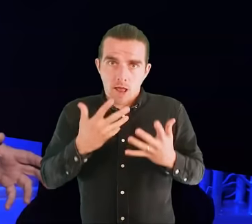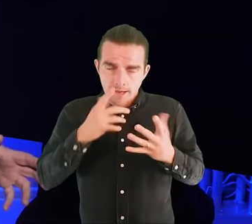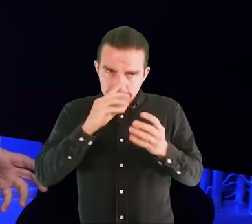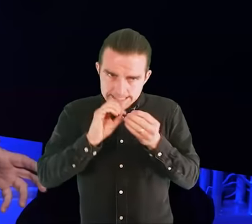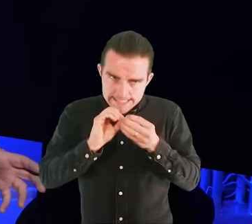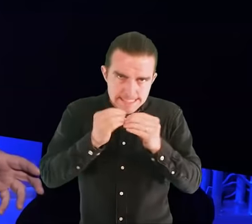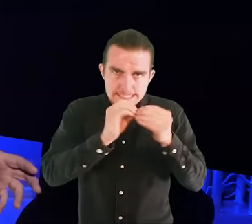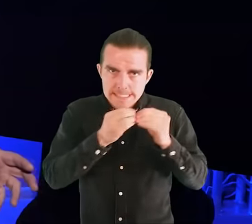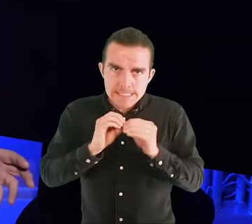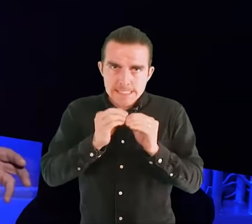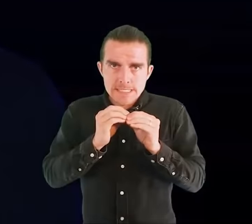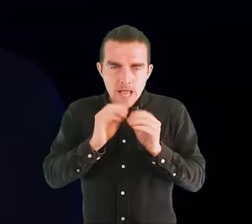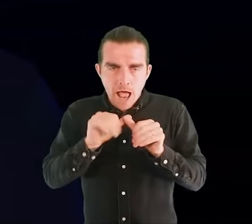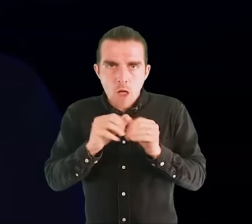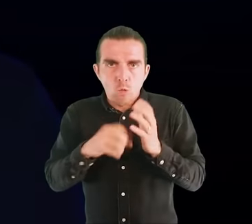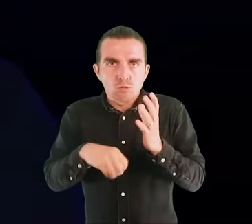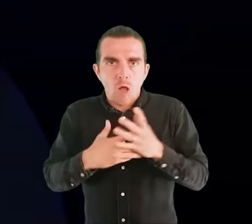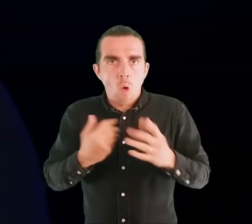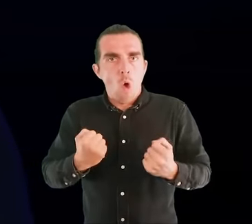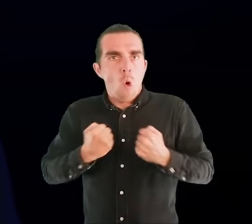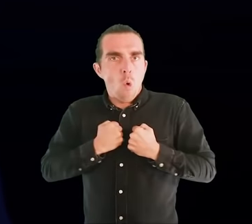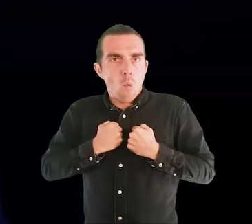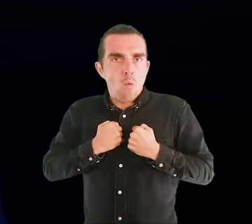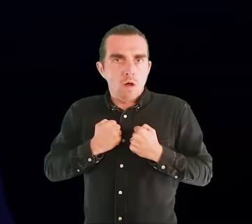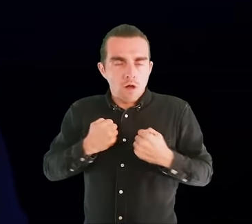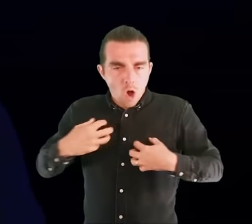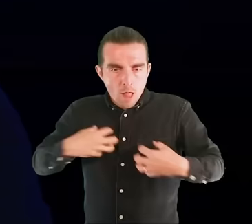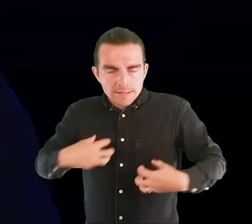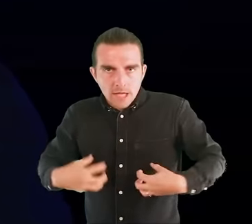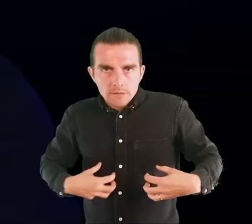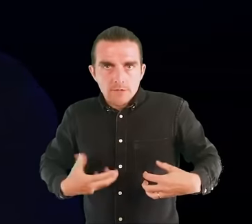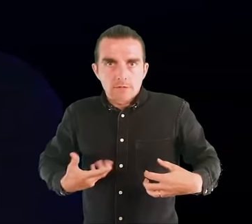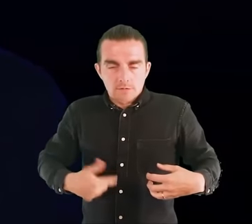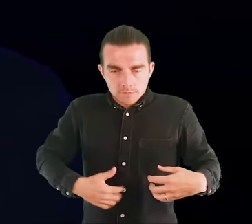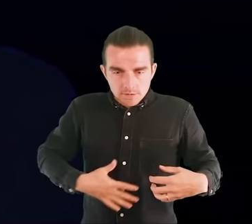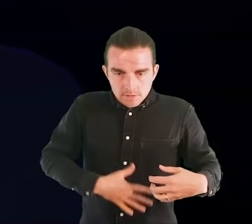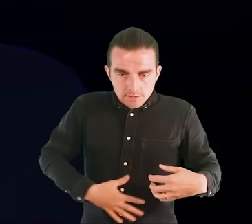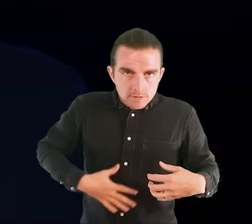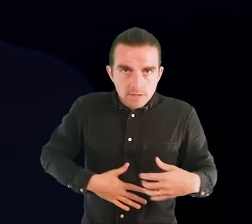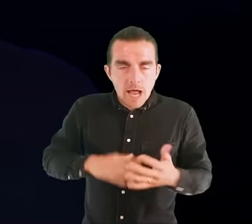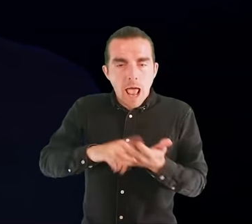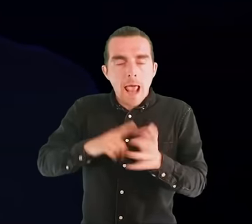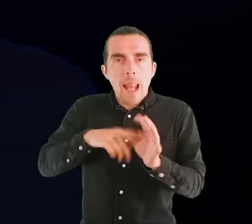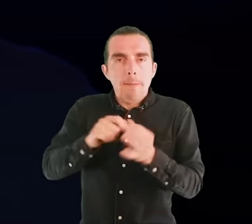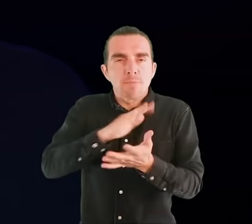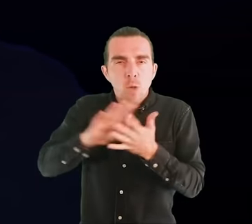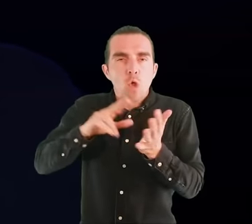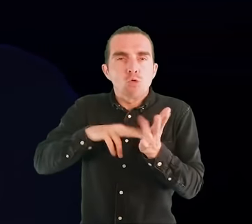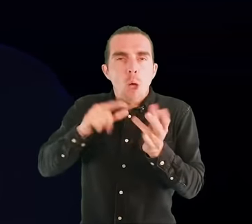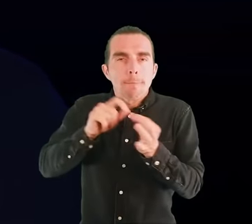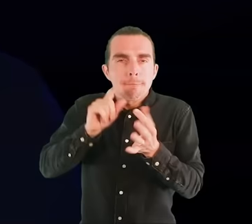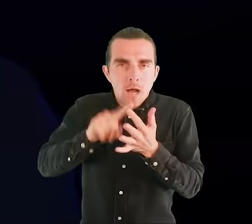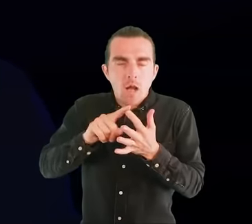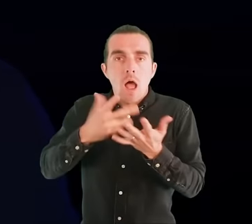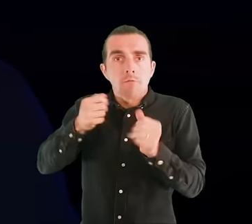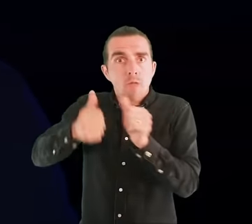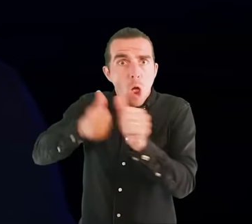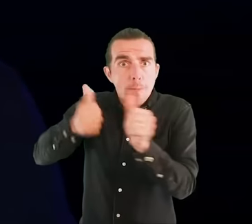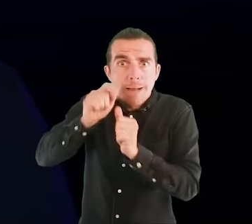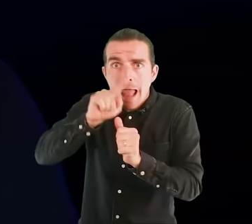others. Let's look at cancer. Yesterday, cancer was considered a kiss of